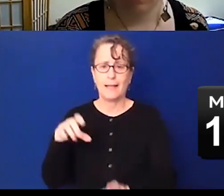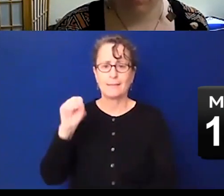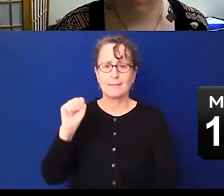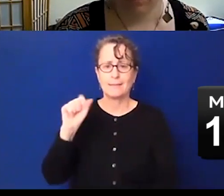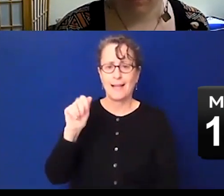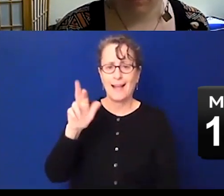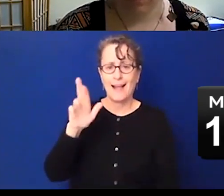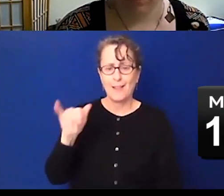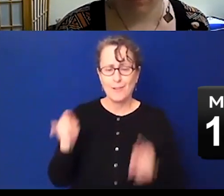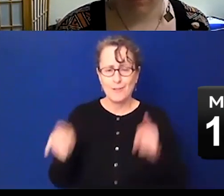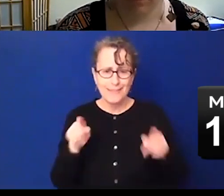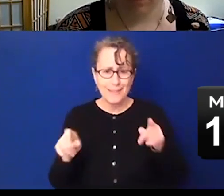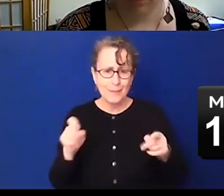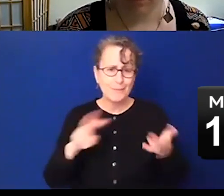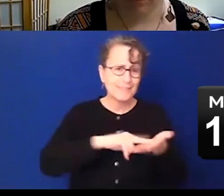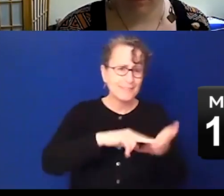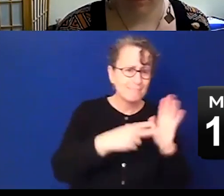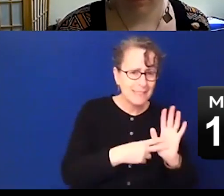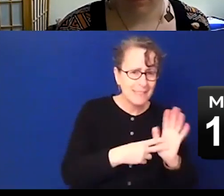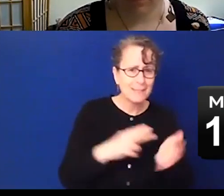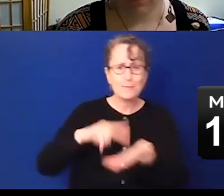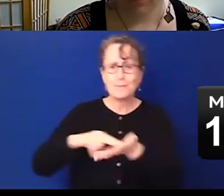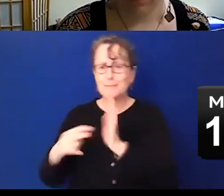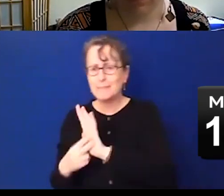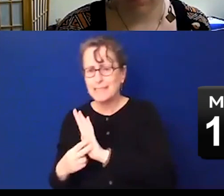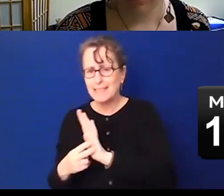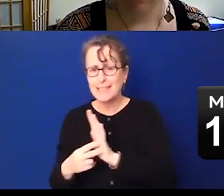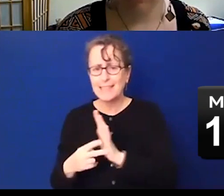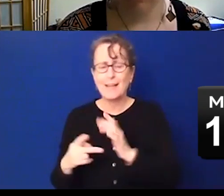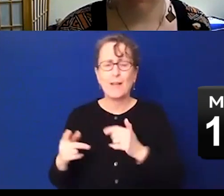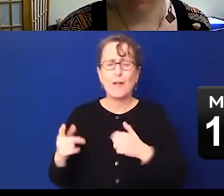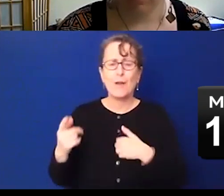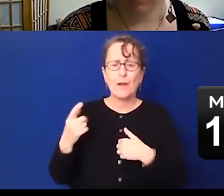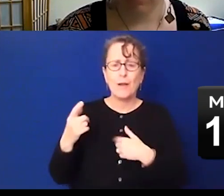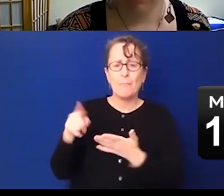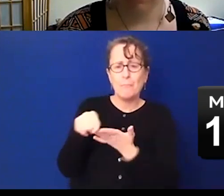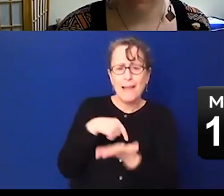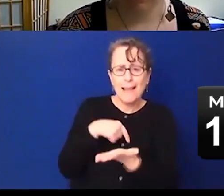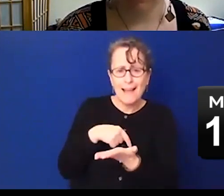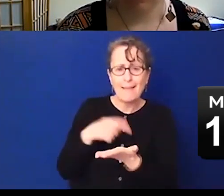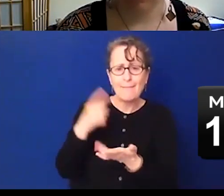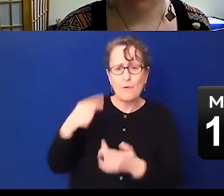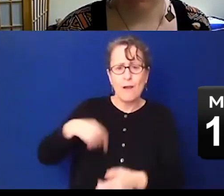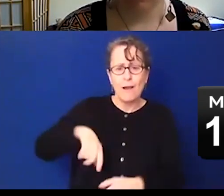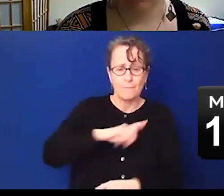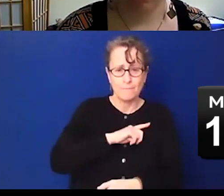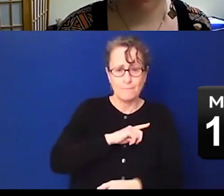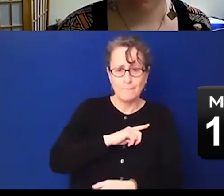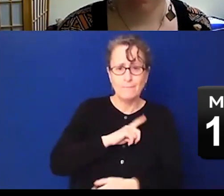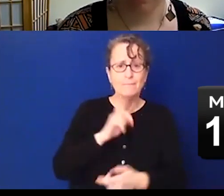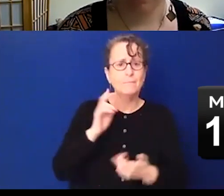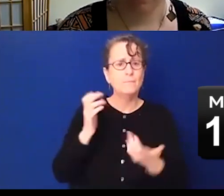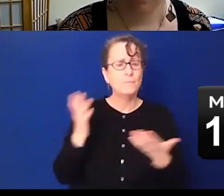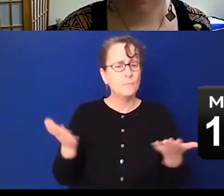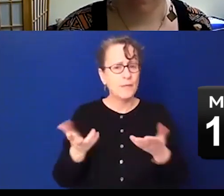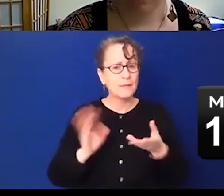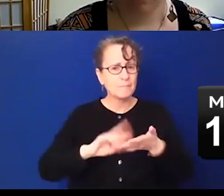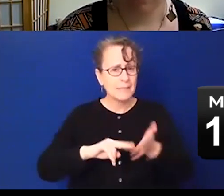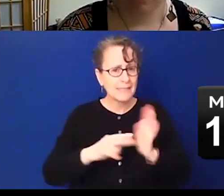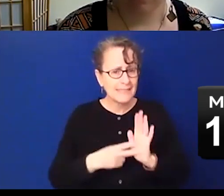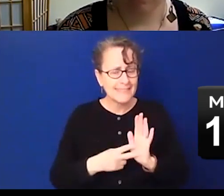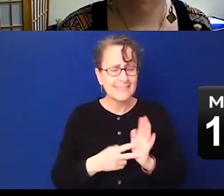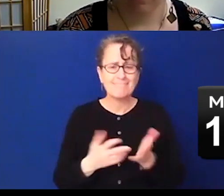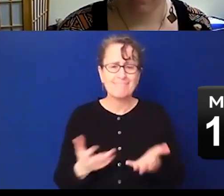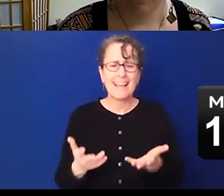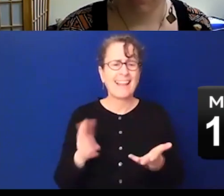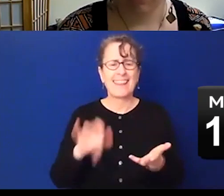and town meeting. And I know a lot of people disagree with me when I say that if it's a time in your life that